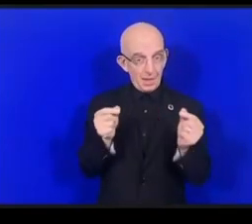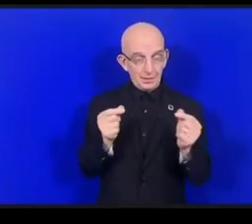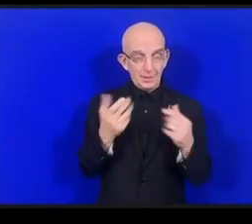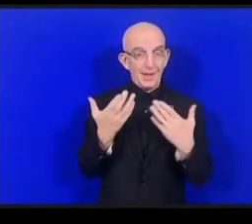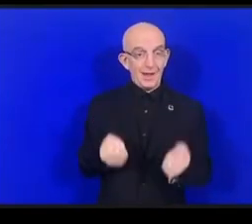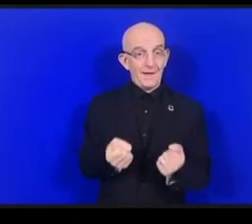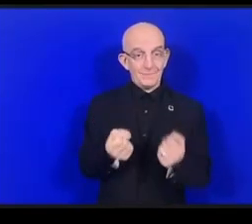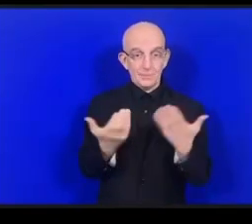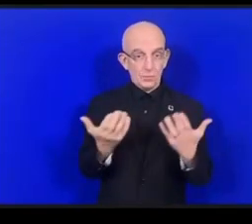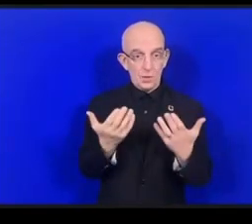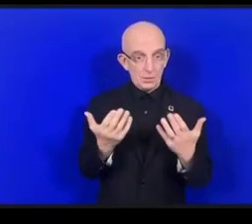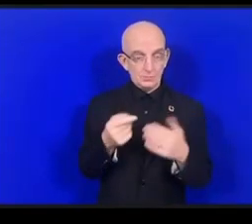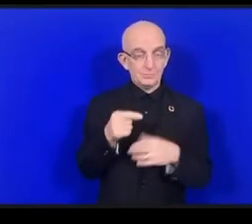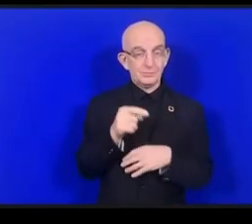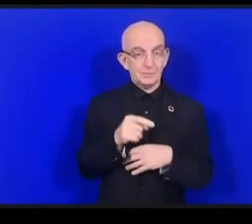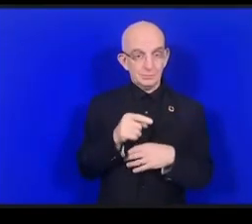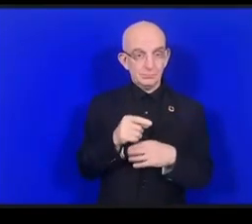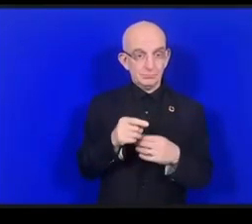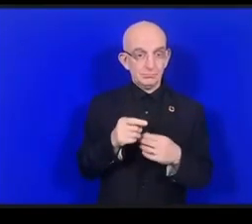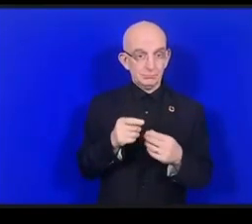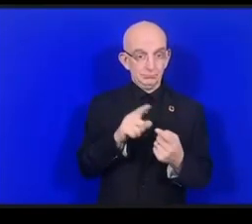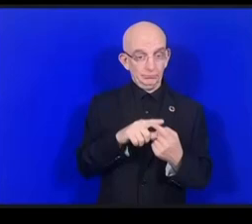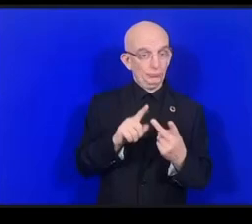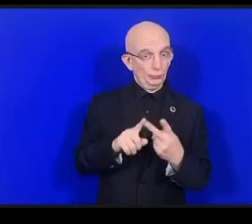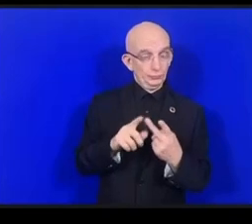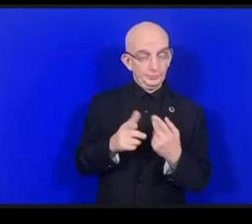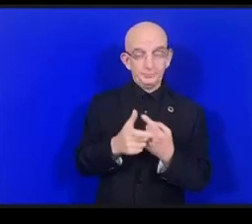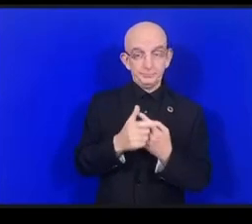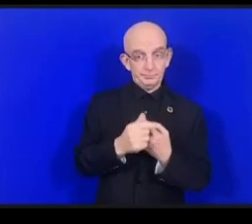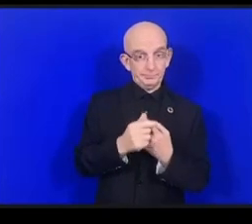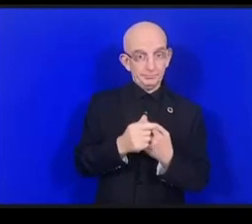intellectual and mental disability,